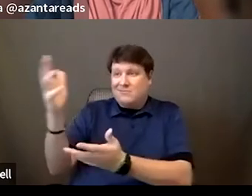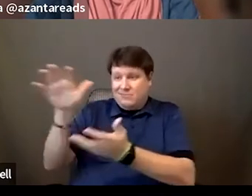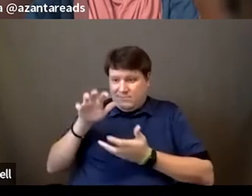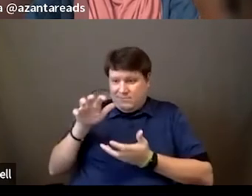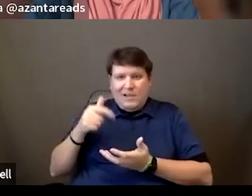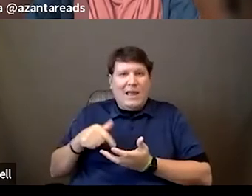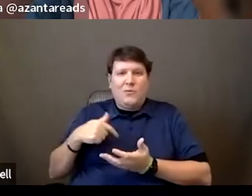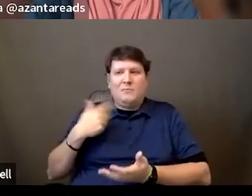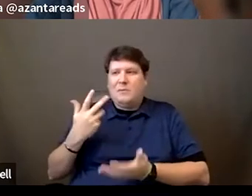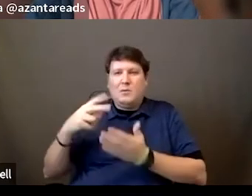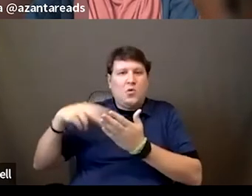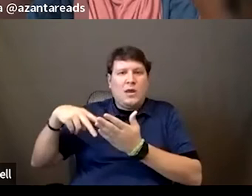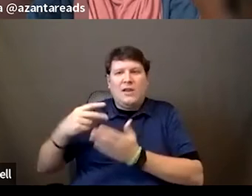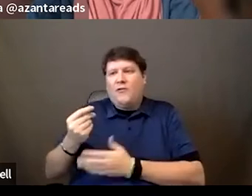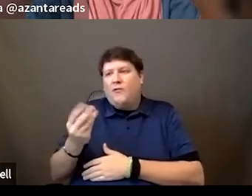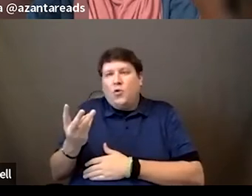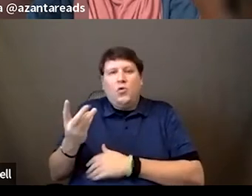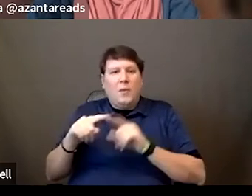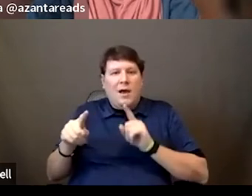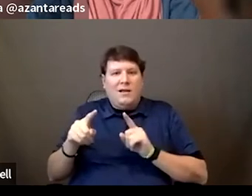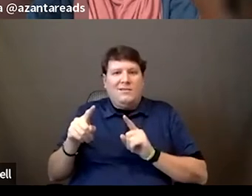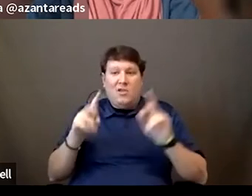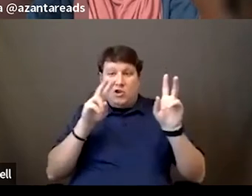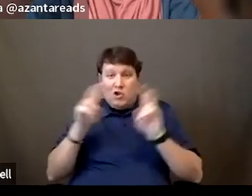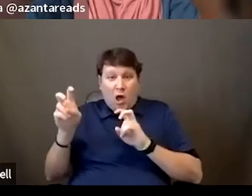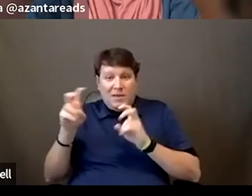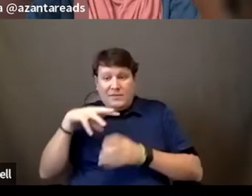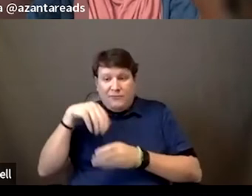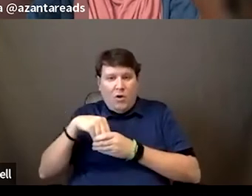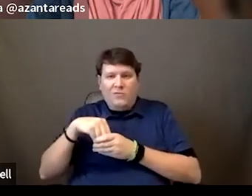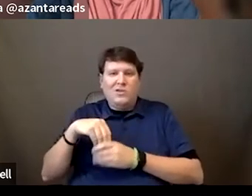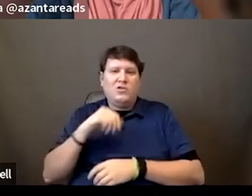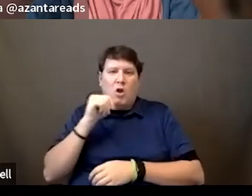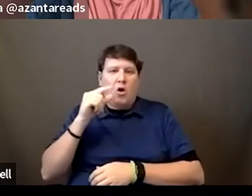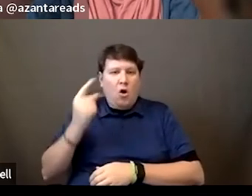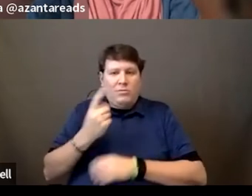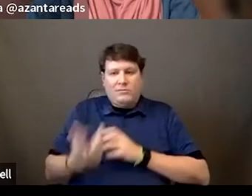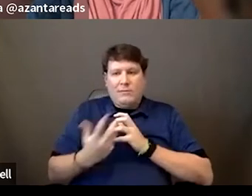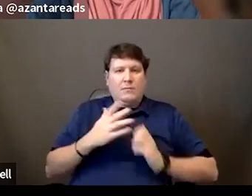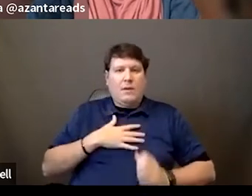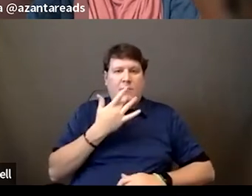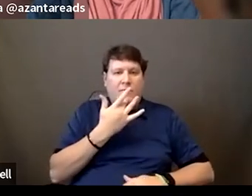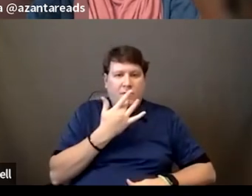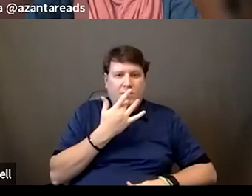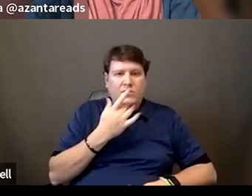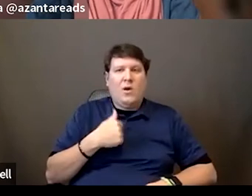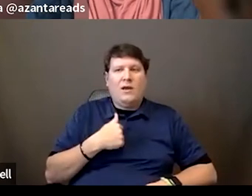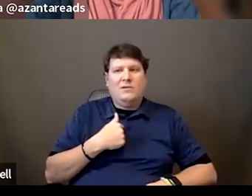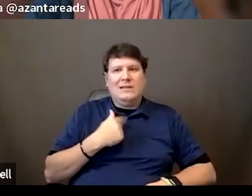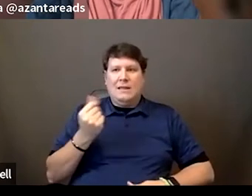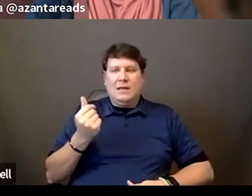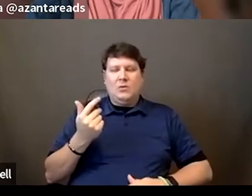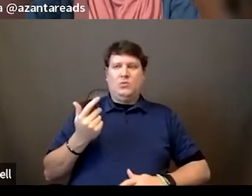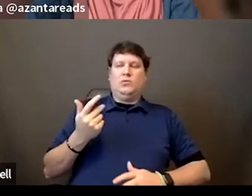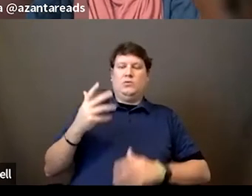topics that I particularly would not seek out. And so it was a little too aggressive for my taste and for